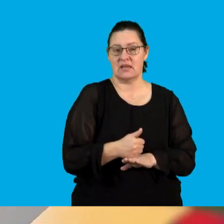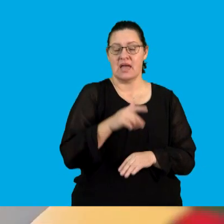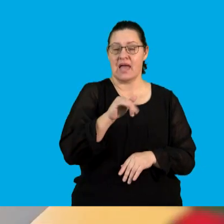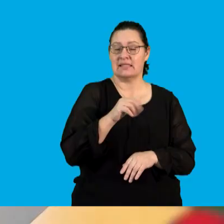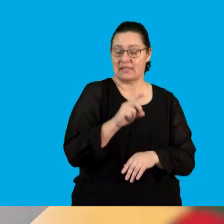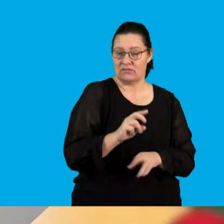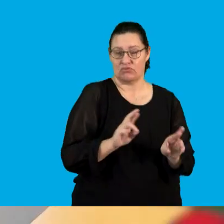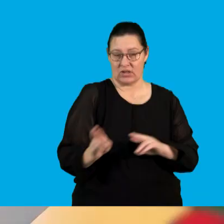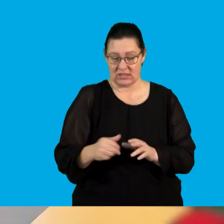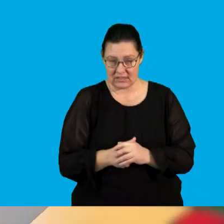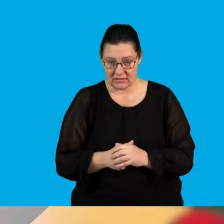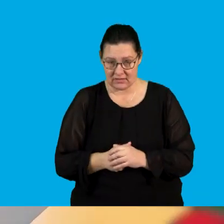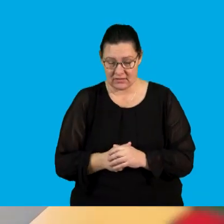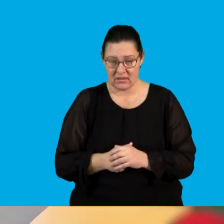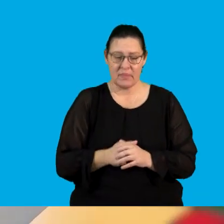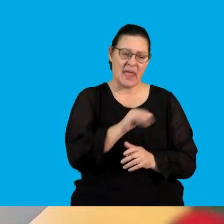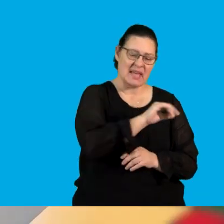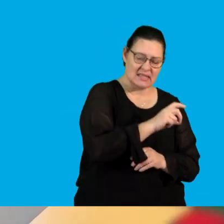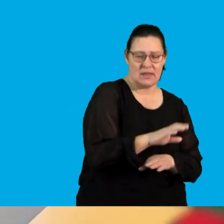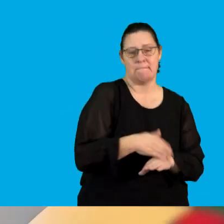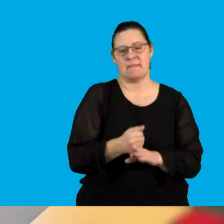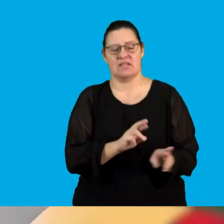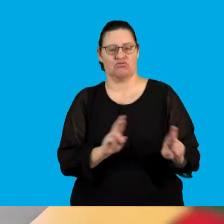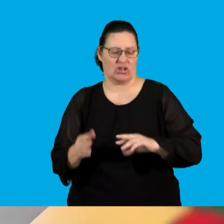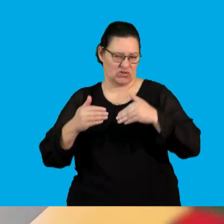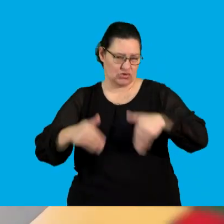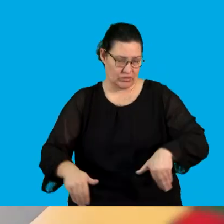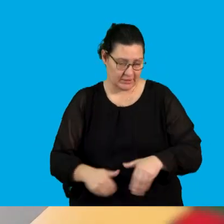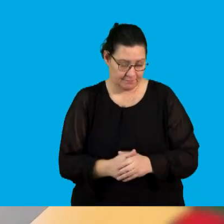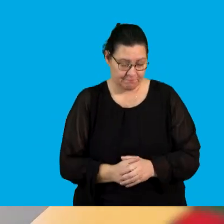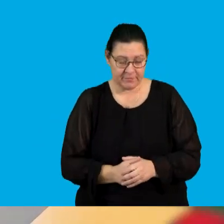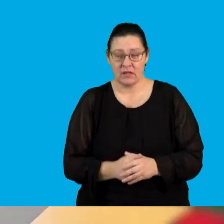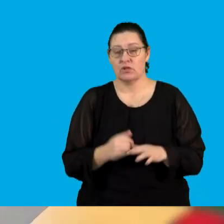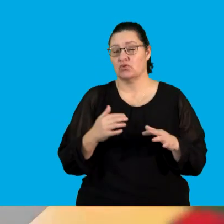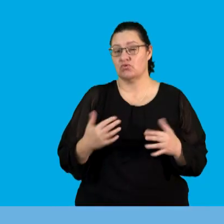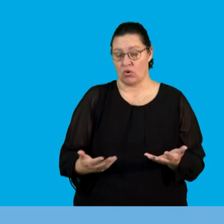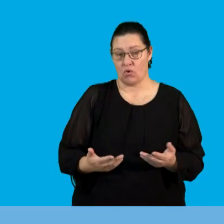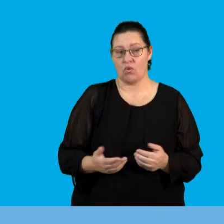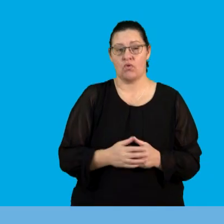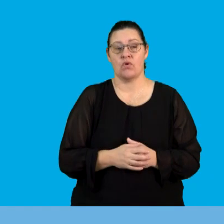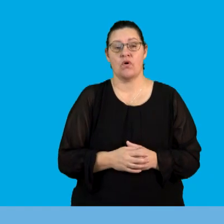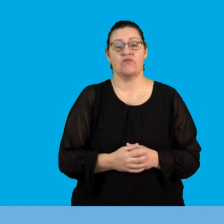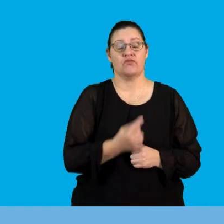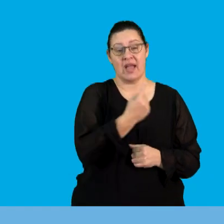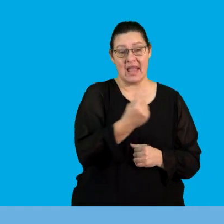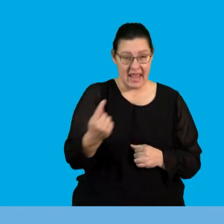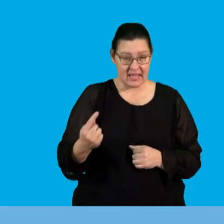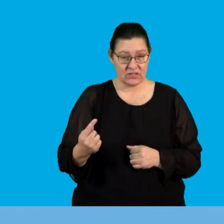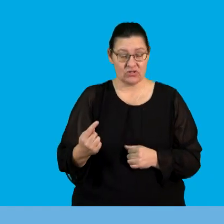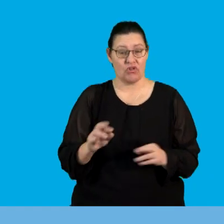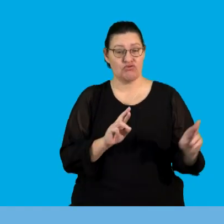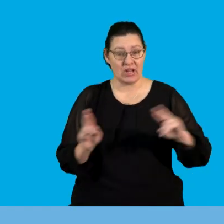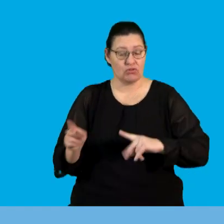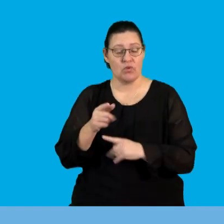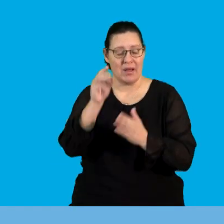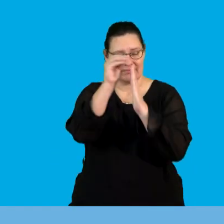the acid-base reactions. So let's start and see what that has for us. So I told that for each of the following